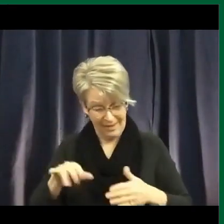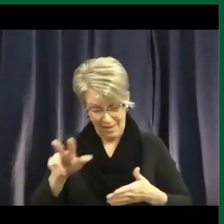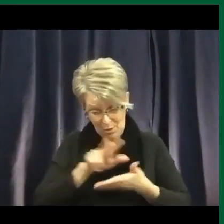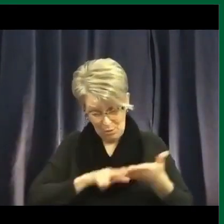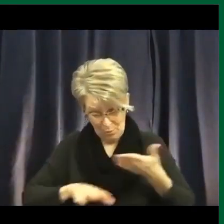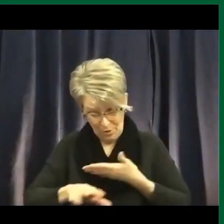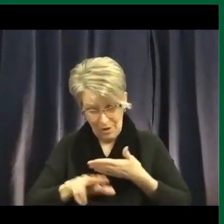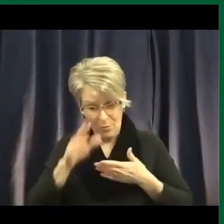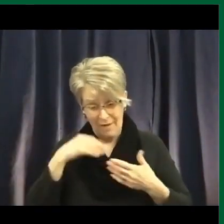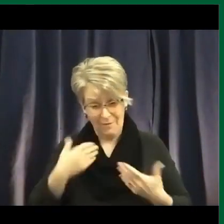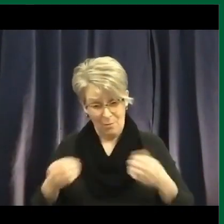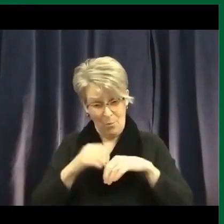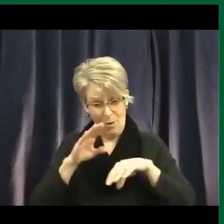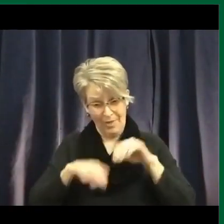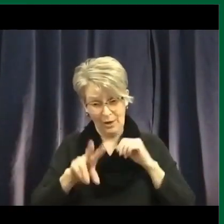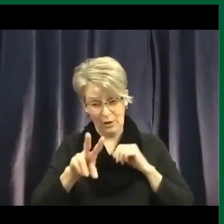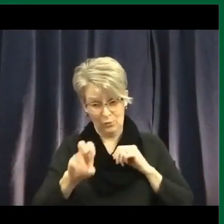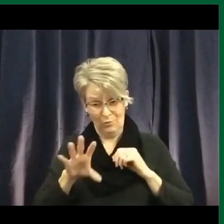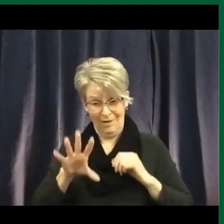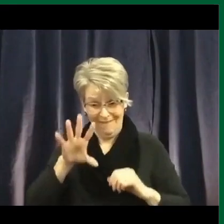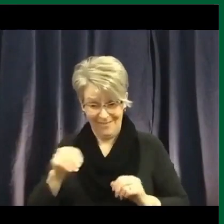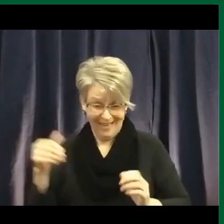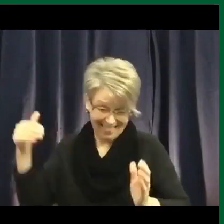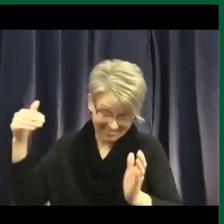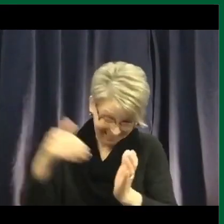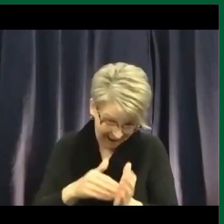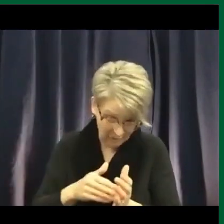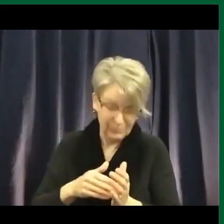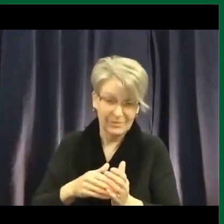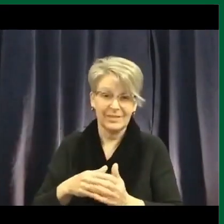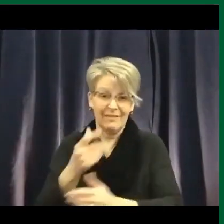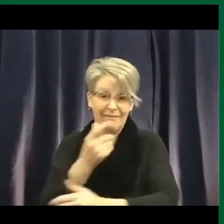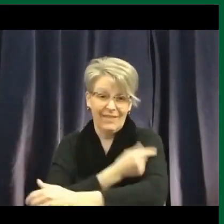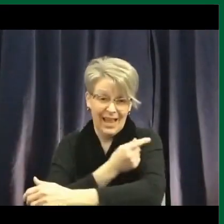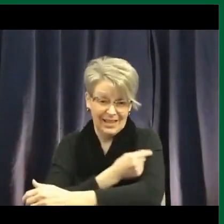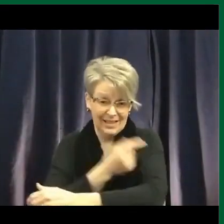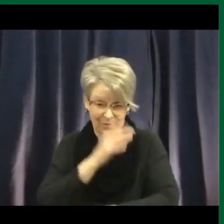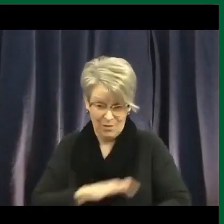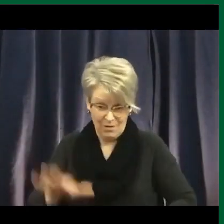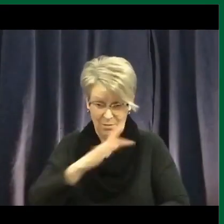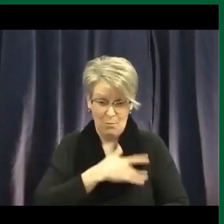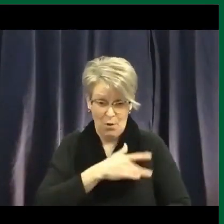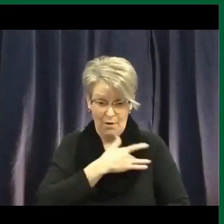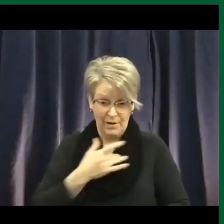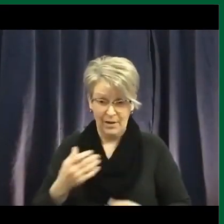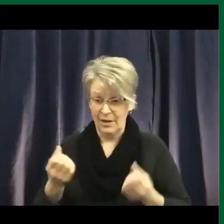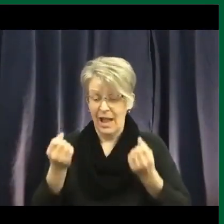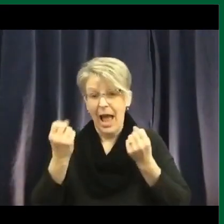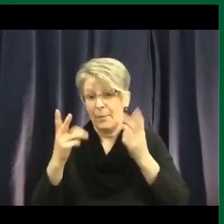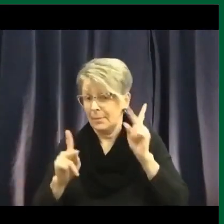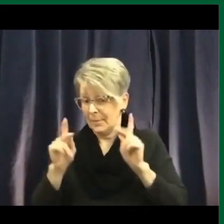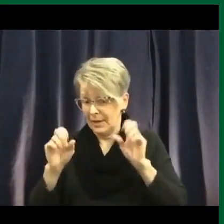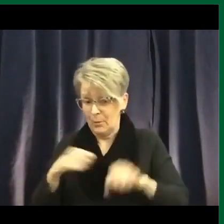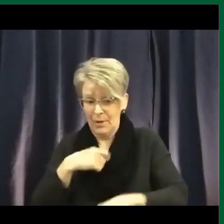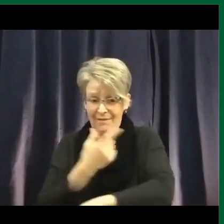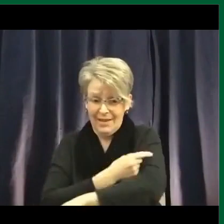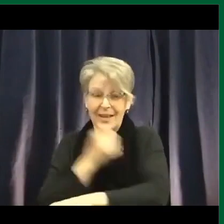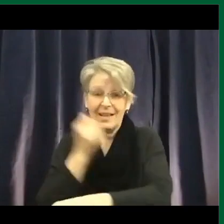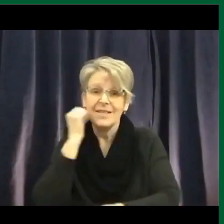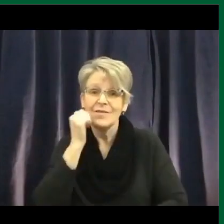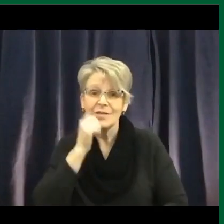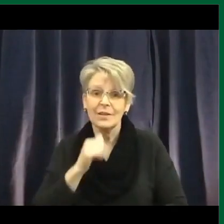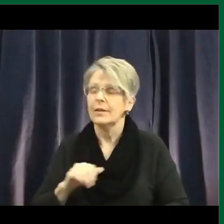than 250,000 vaccines for the province? And how many people can we vaccinate per day? No,